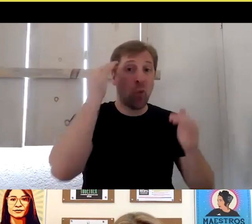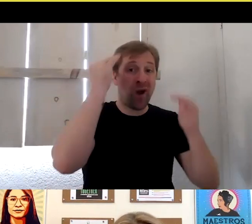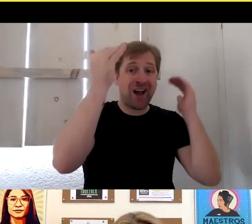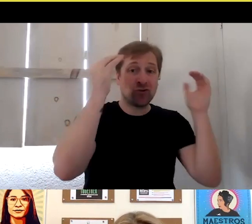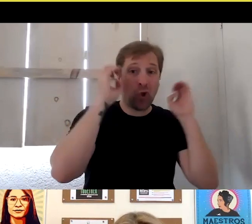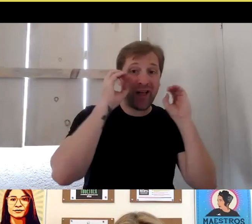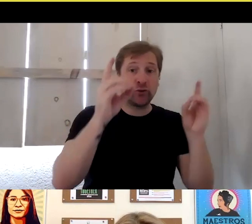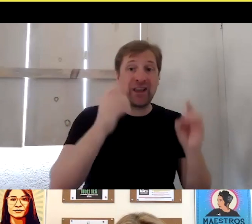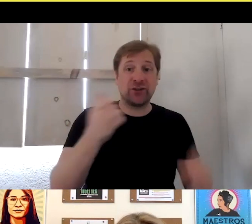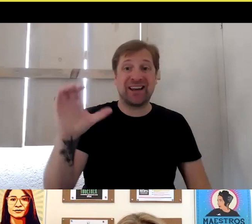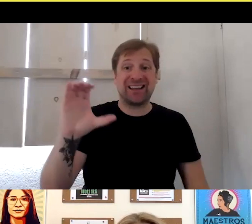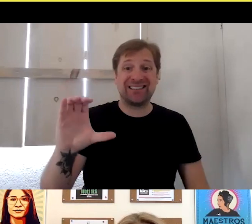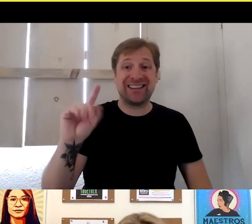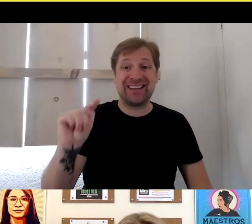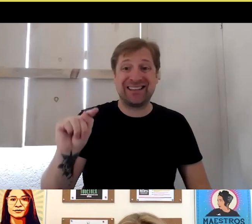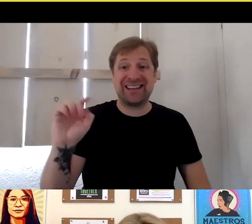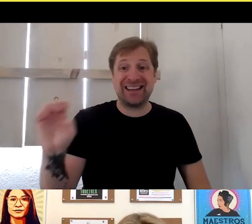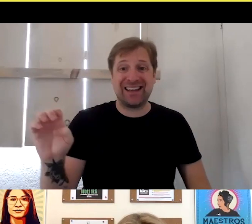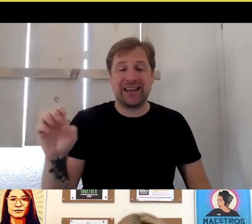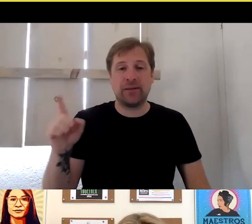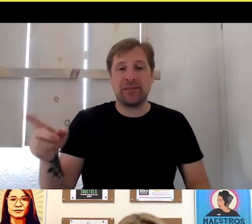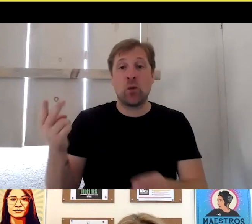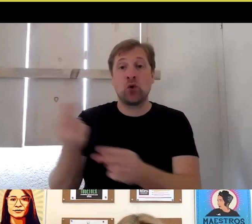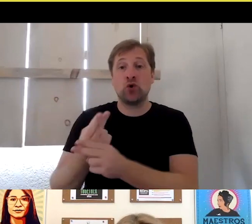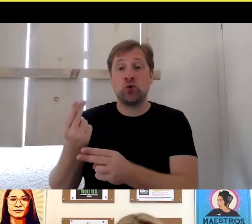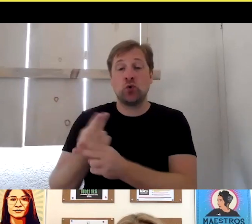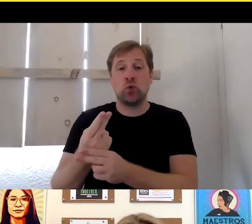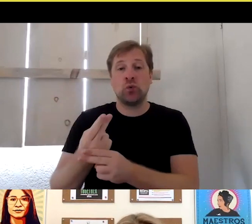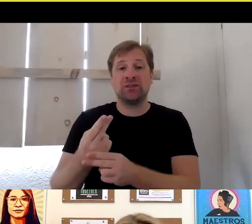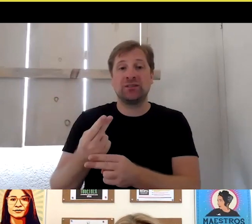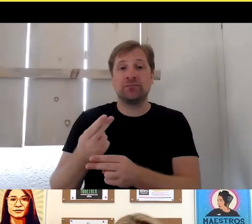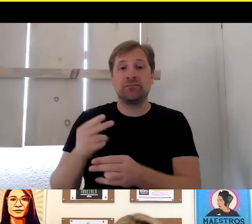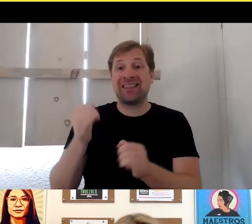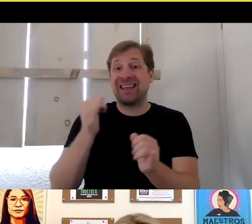for CTE, they will use all of the